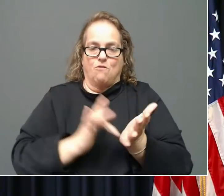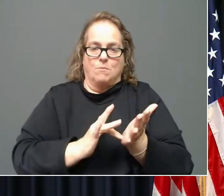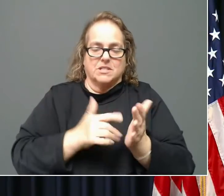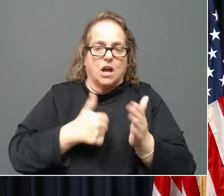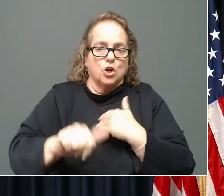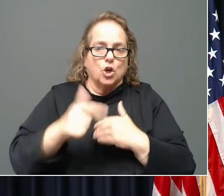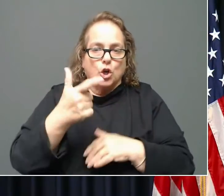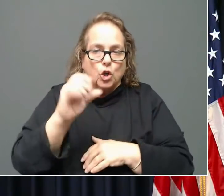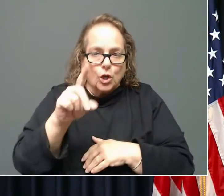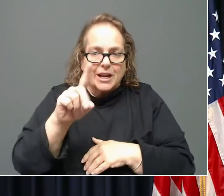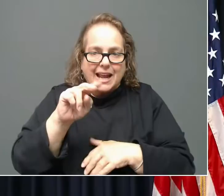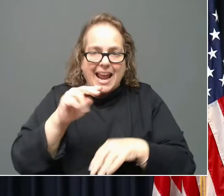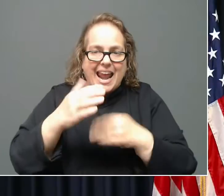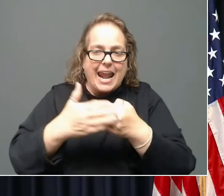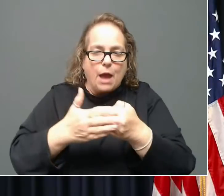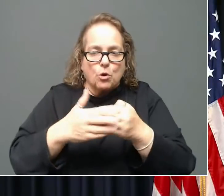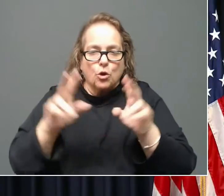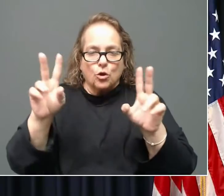the